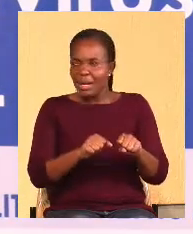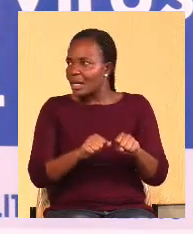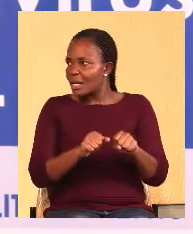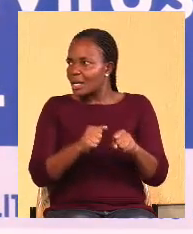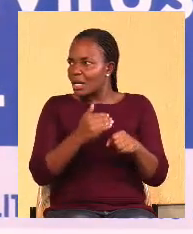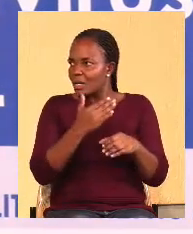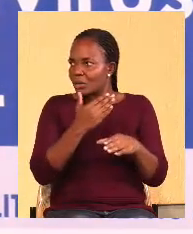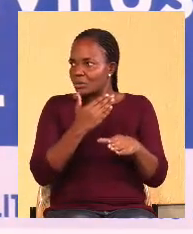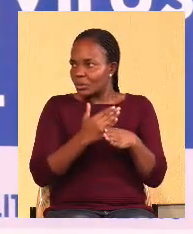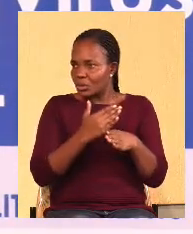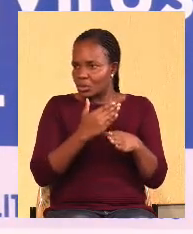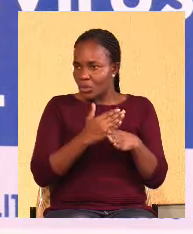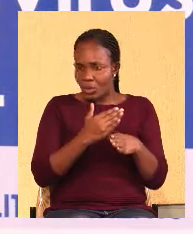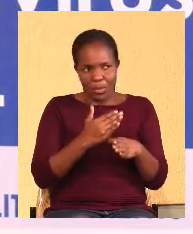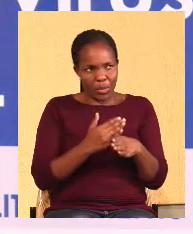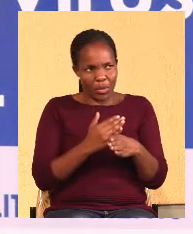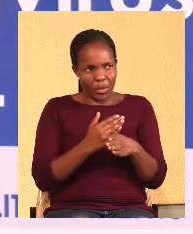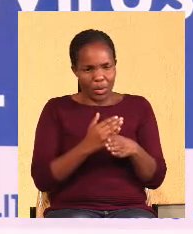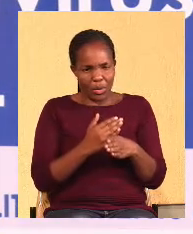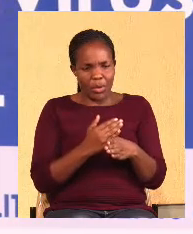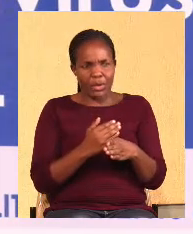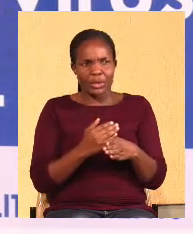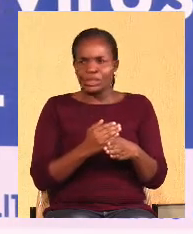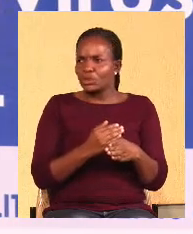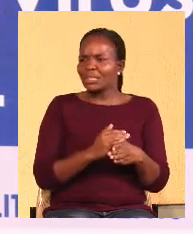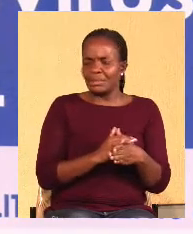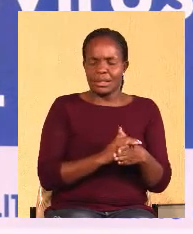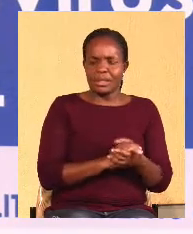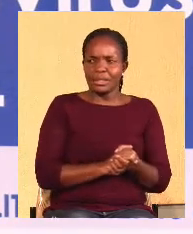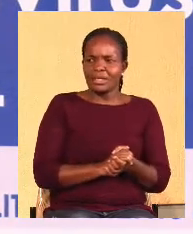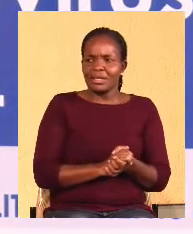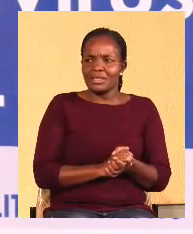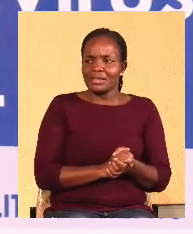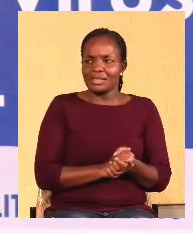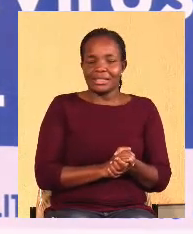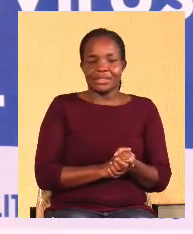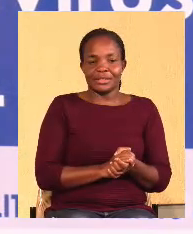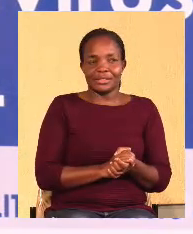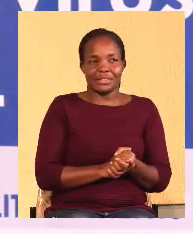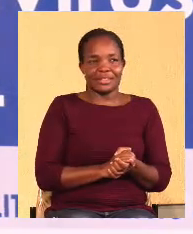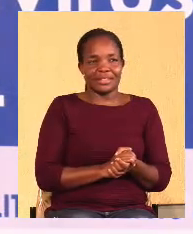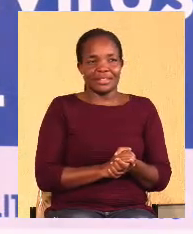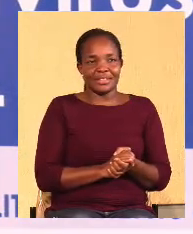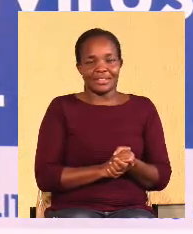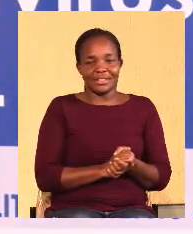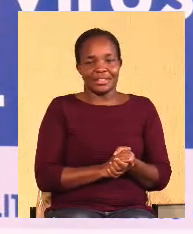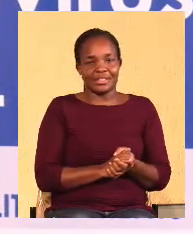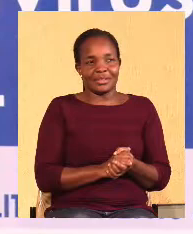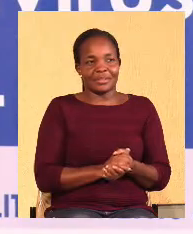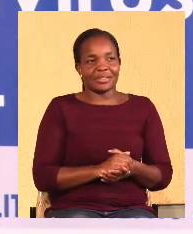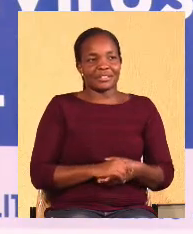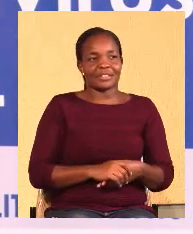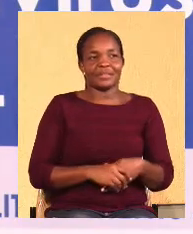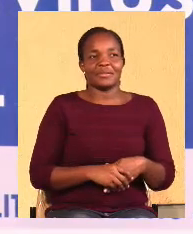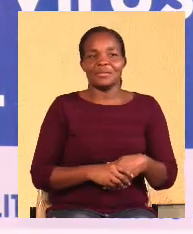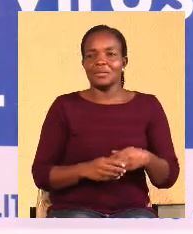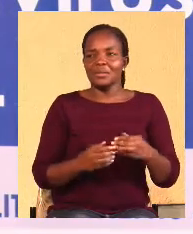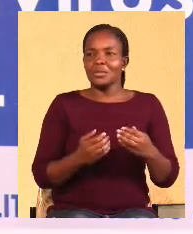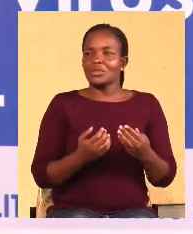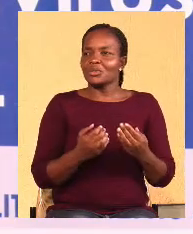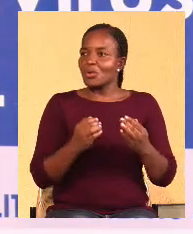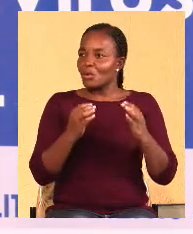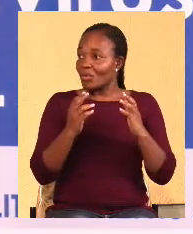since they are very exposed? And similarly, couldn't there be an intervention to them to actually inform them of the dangers? And